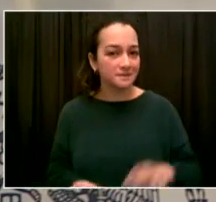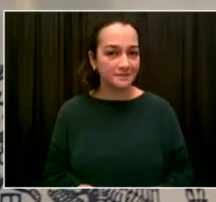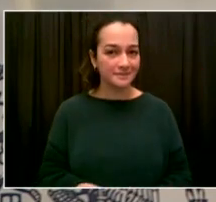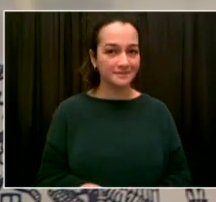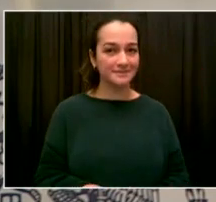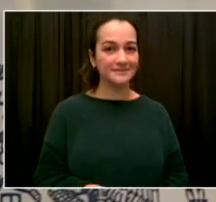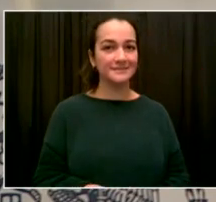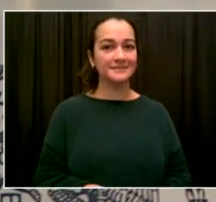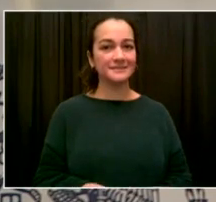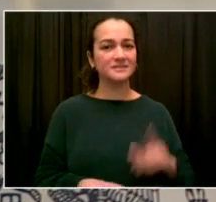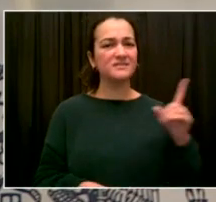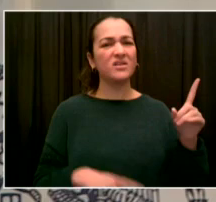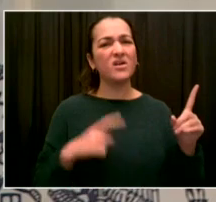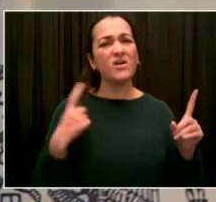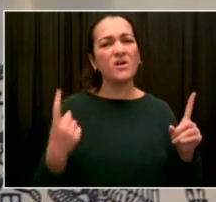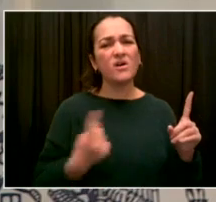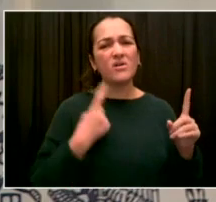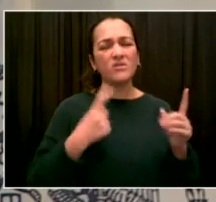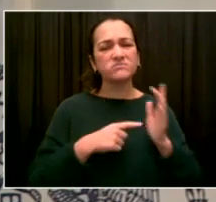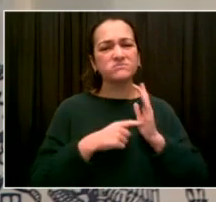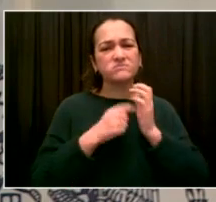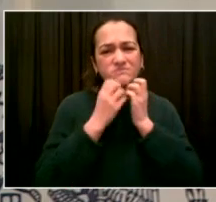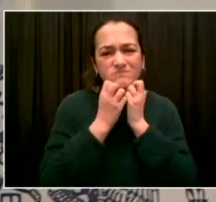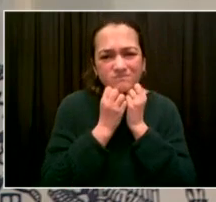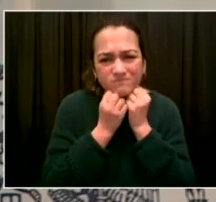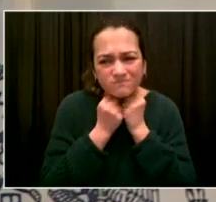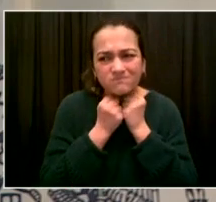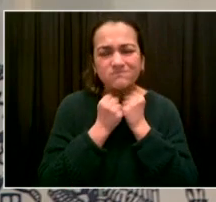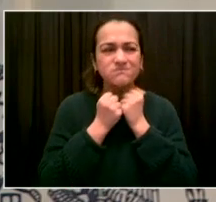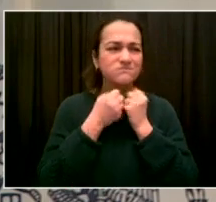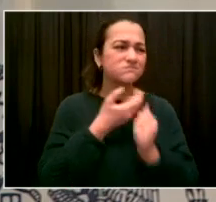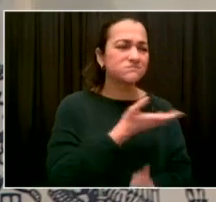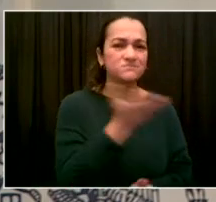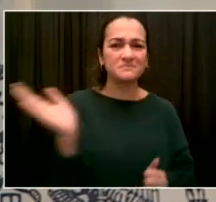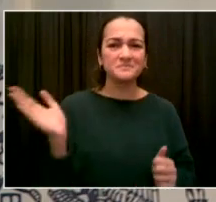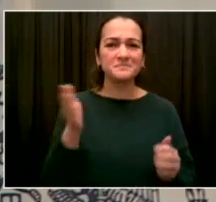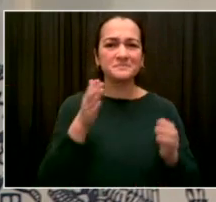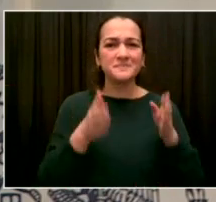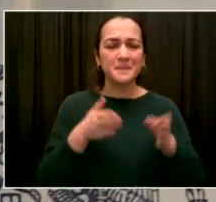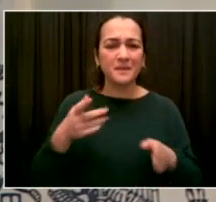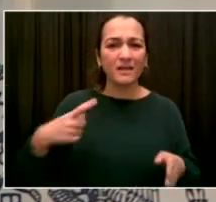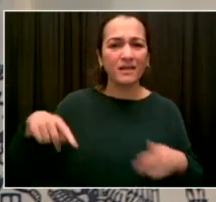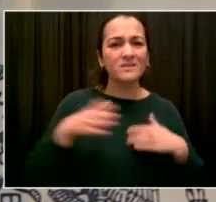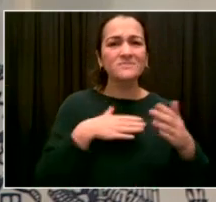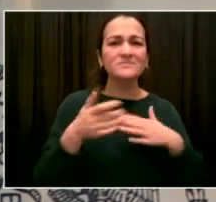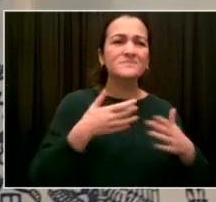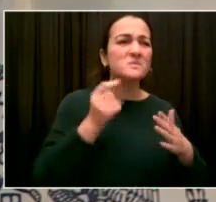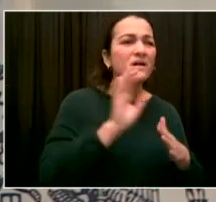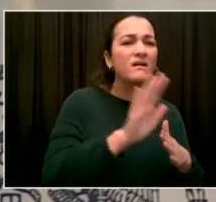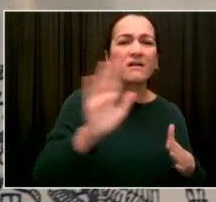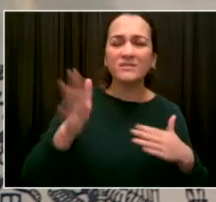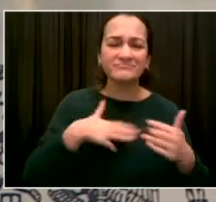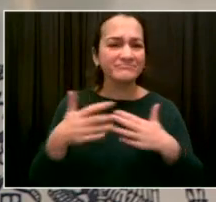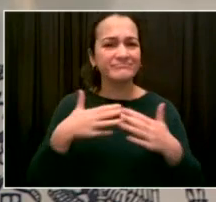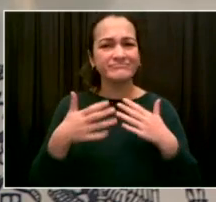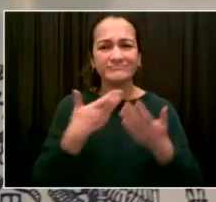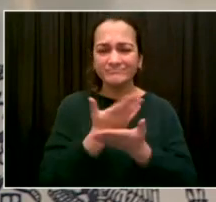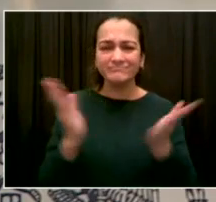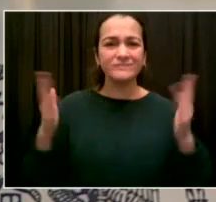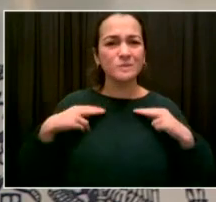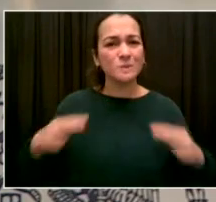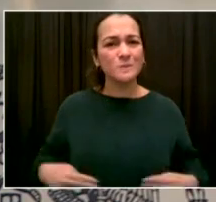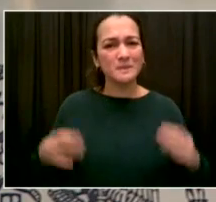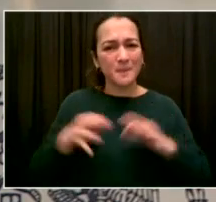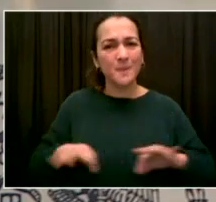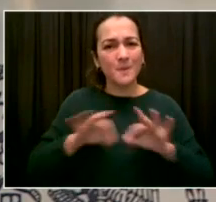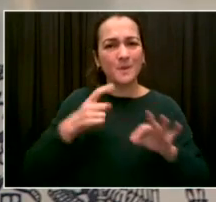If you look in the dictionary under the word mensch, you're going to see a picture of Chuck. His feet are on the ground. They've always been on the